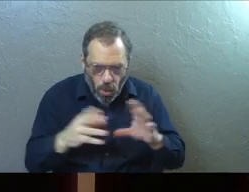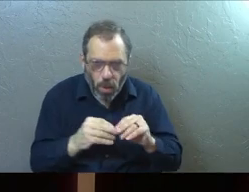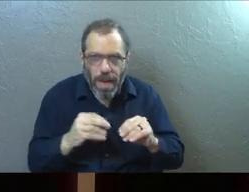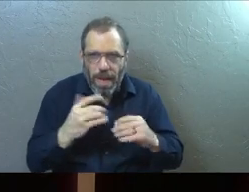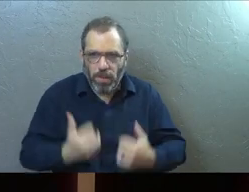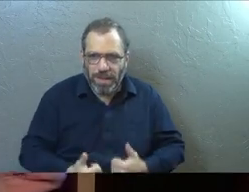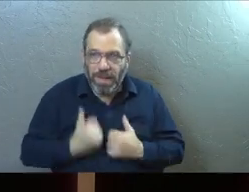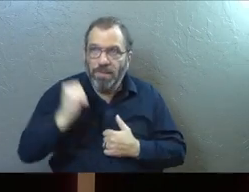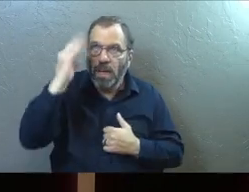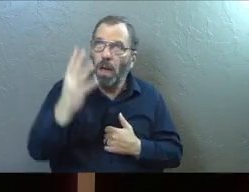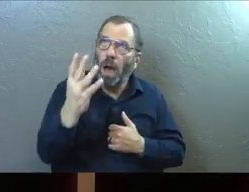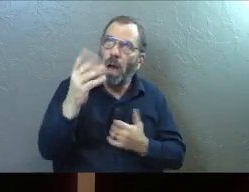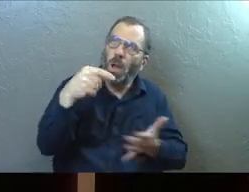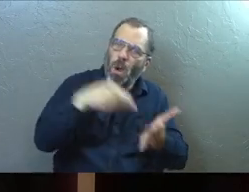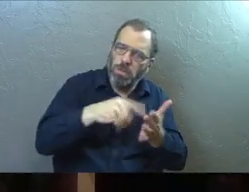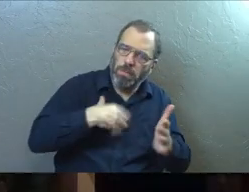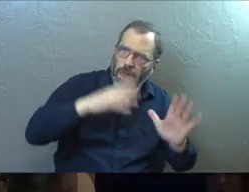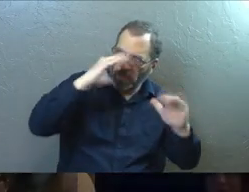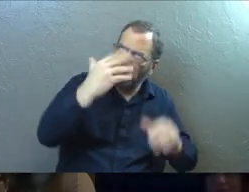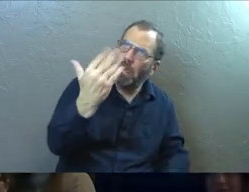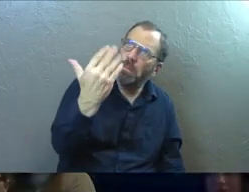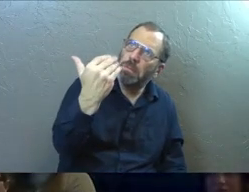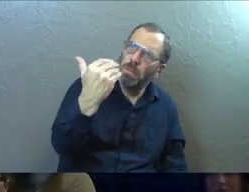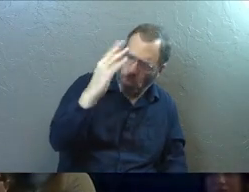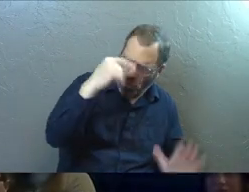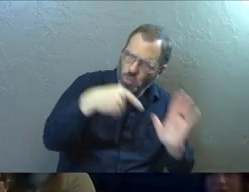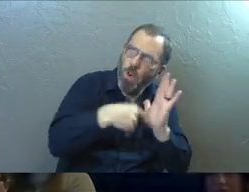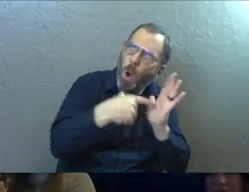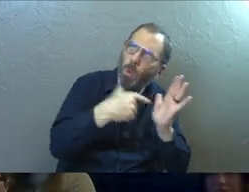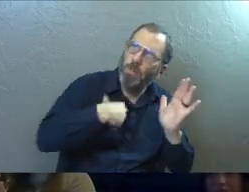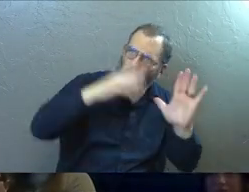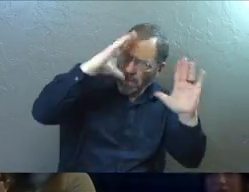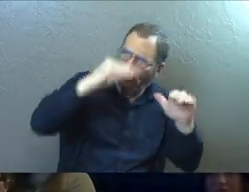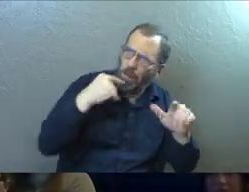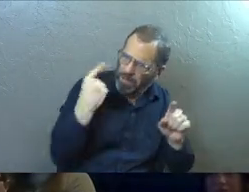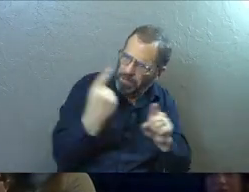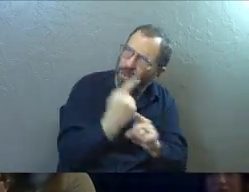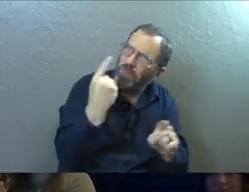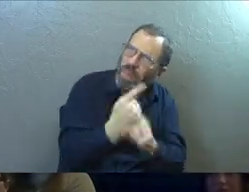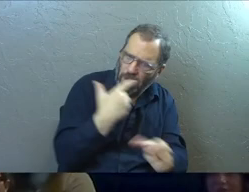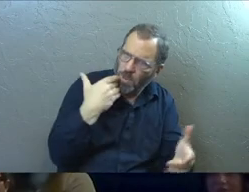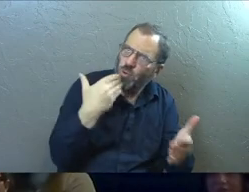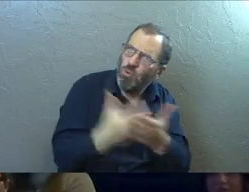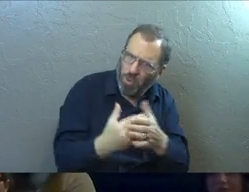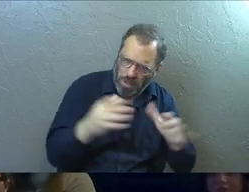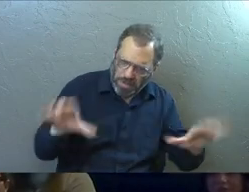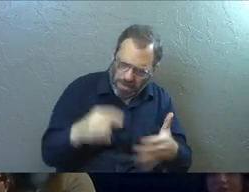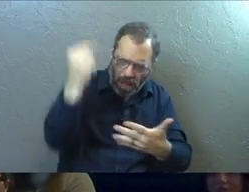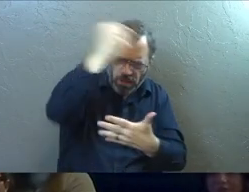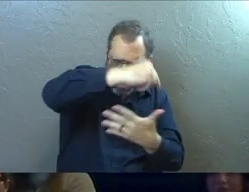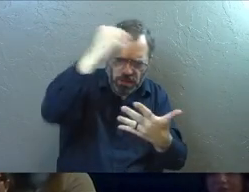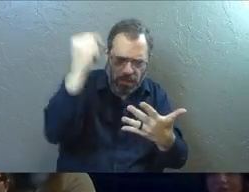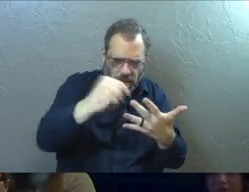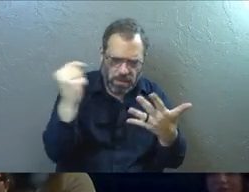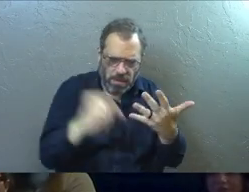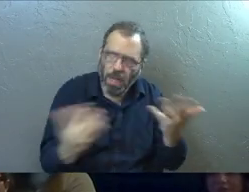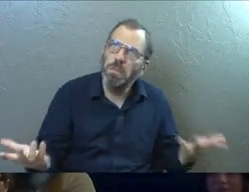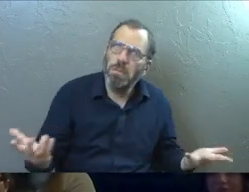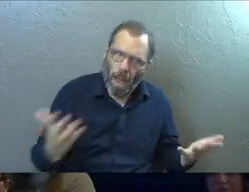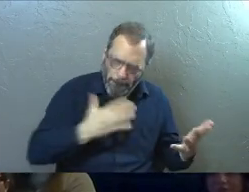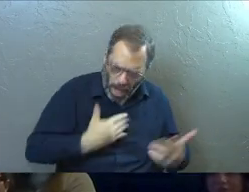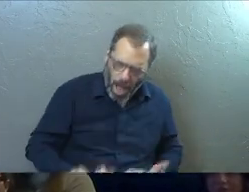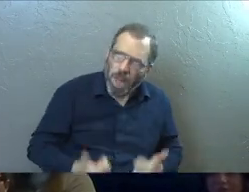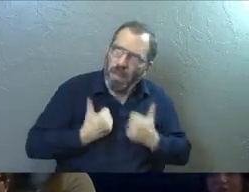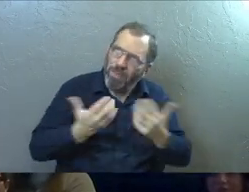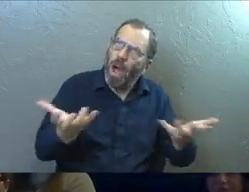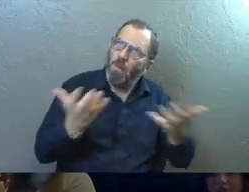start to live in a place where God owes me my expectations. Because I've been faithful, because I've been good, because I've done this, that, and the other. This is how I want